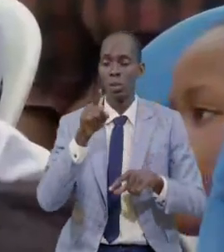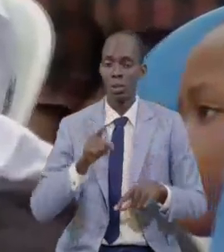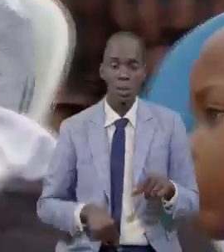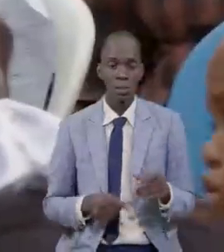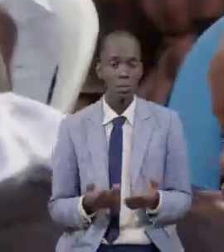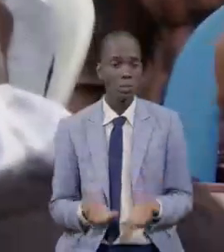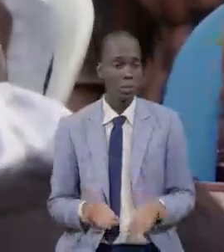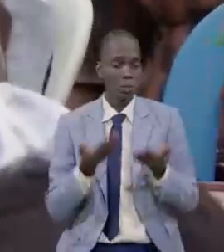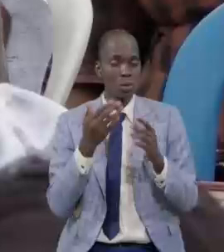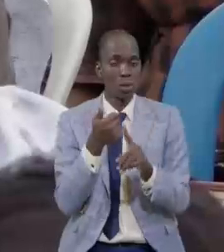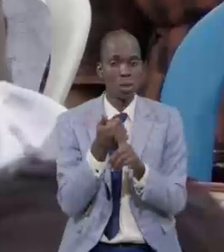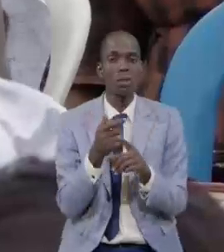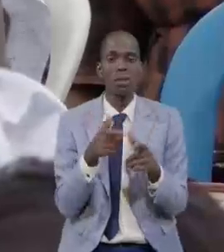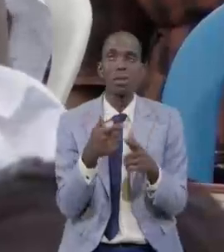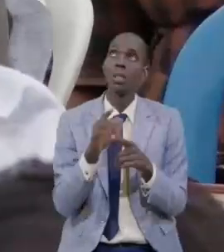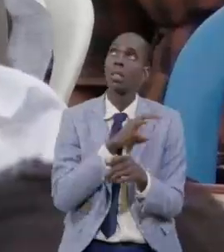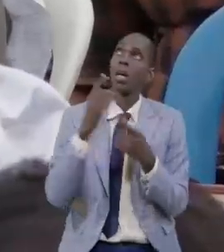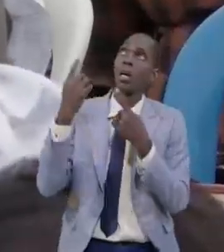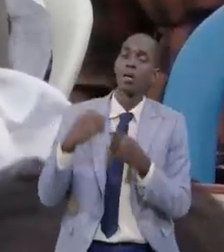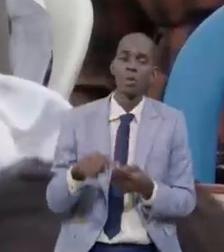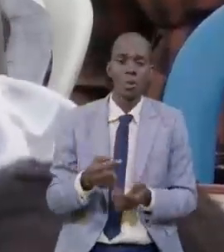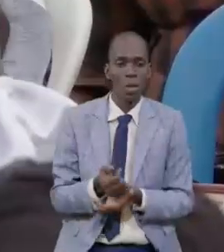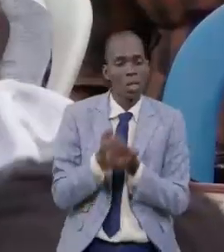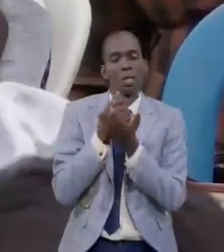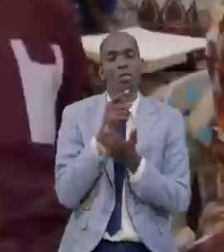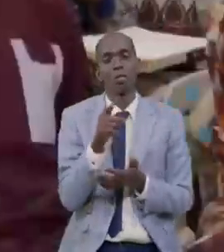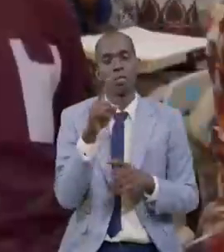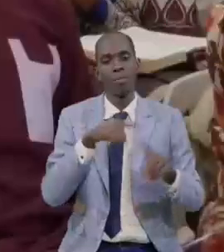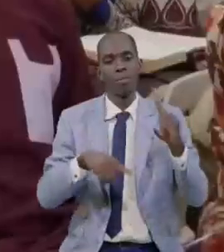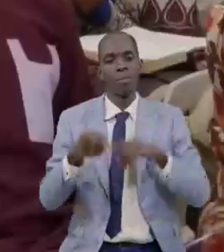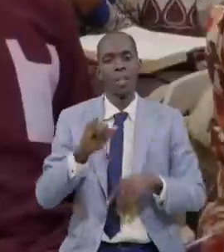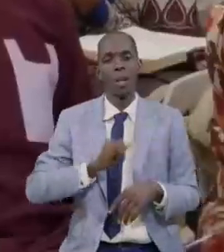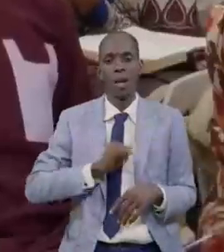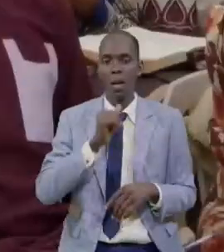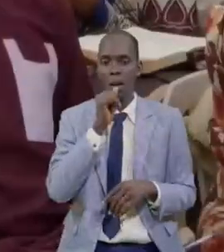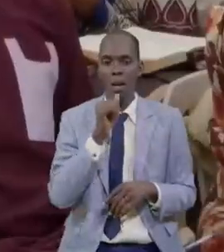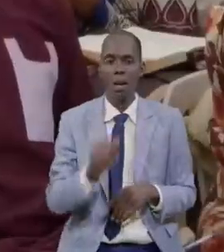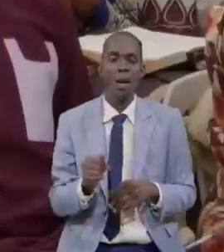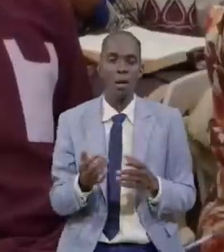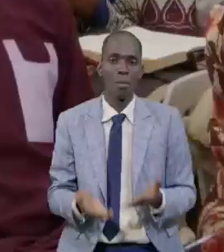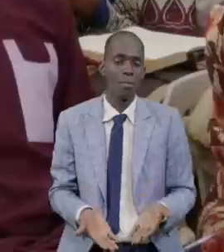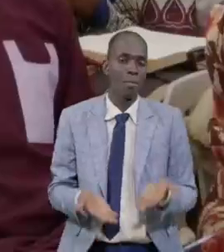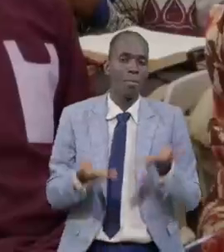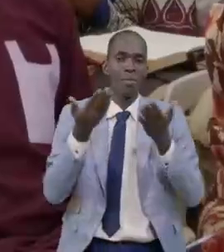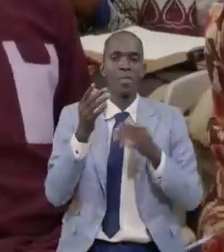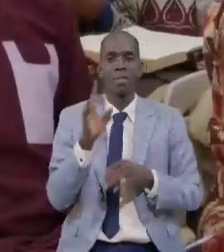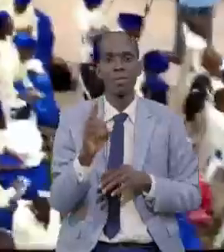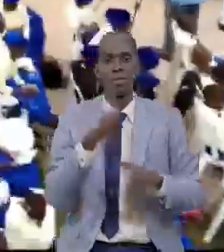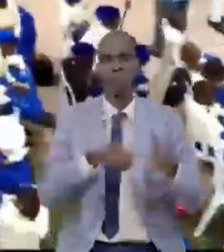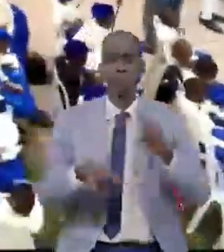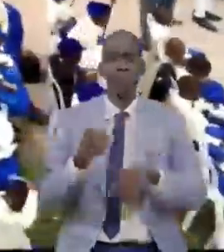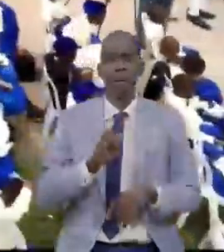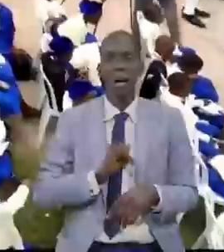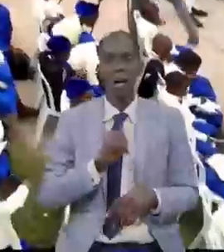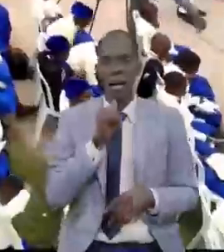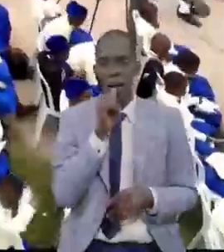you up. I am lifted. I am lifted.